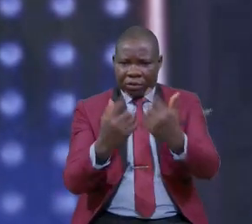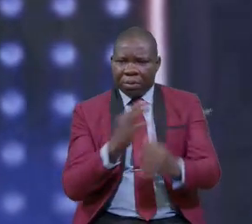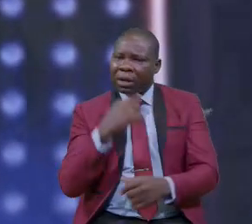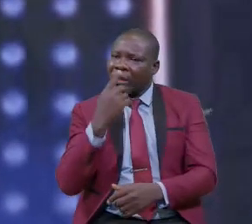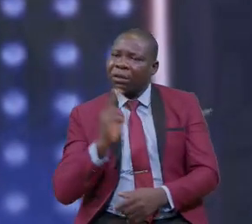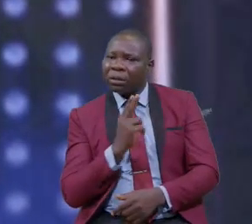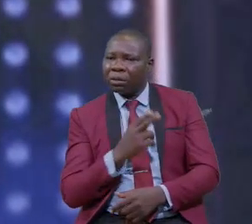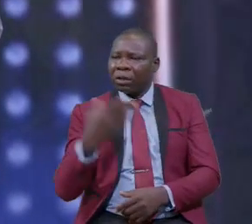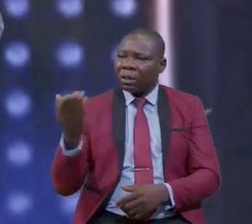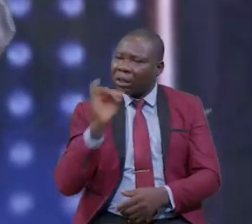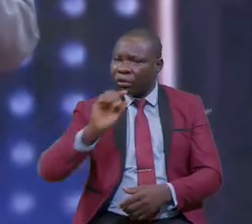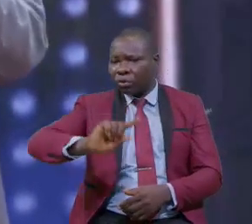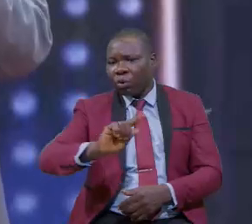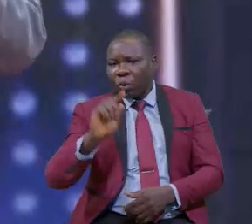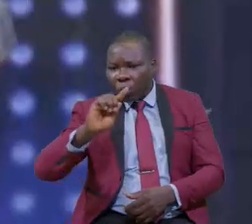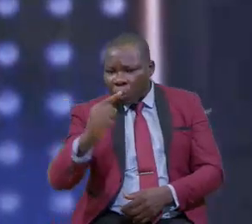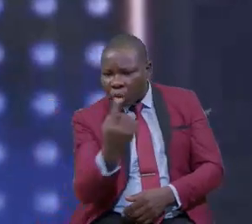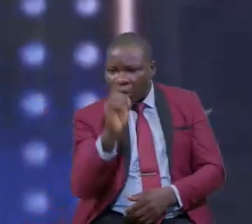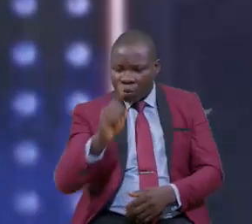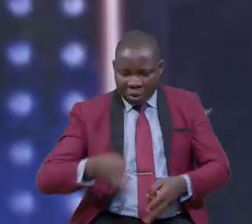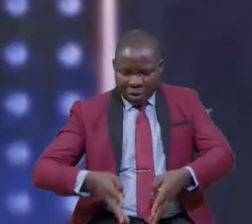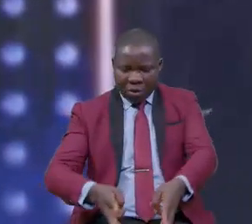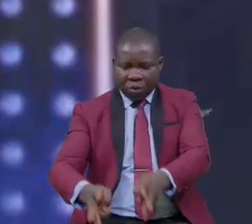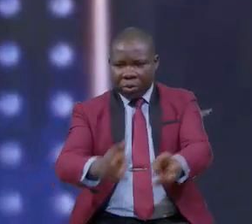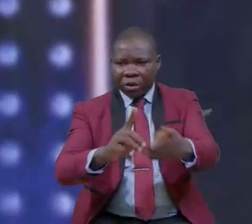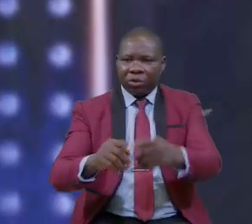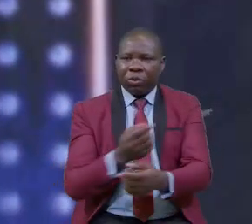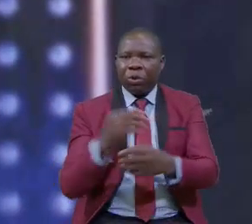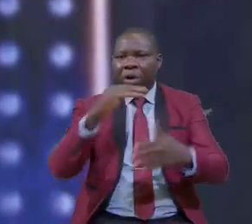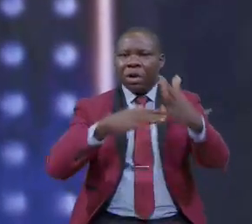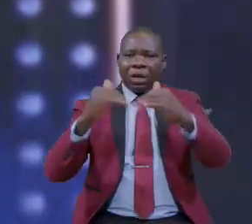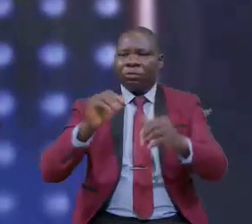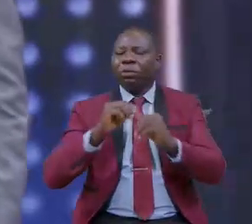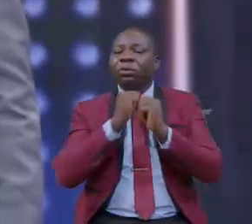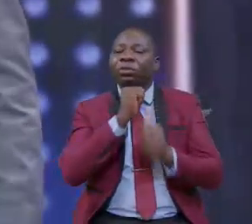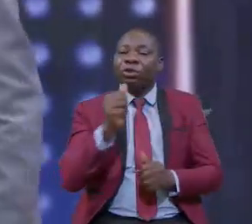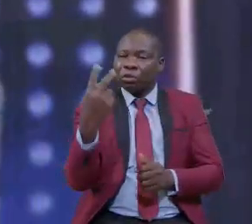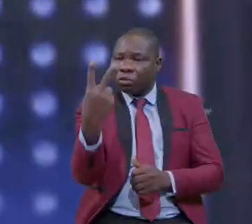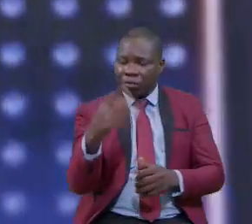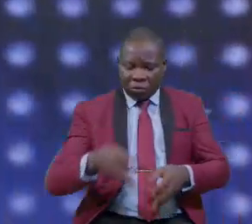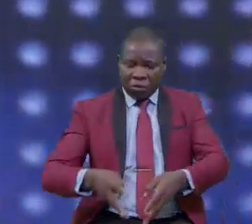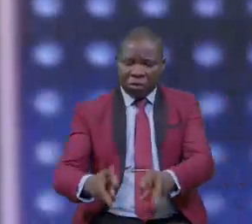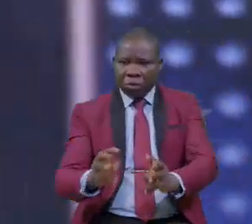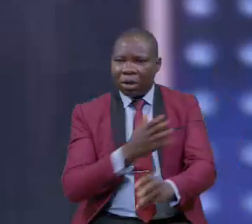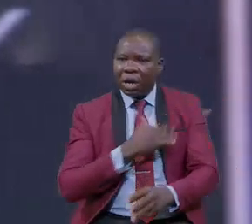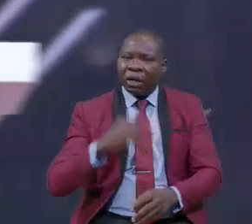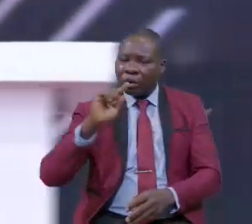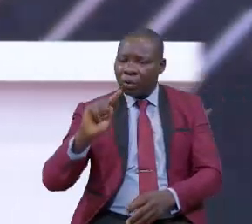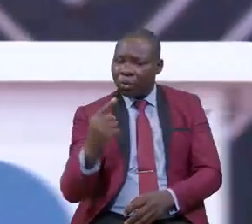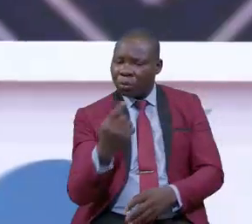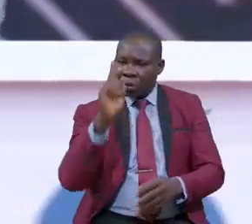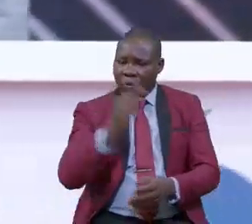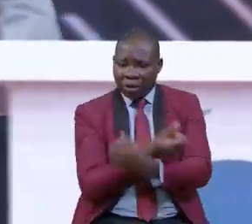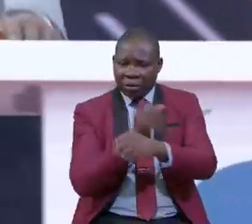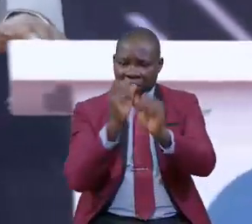heaven, no two ways, and there's only one Savior, Christ. There's no other name given among